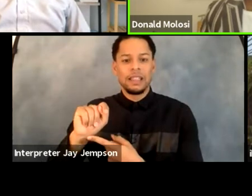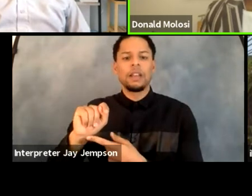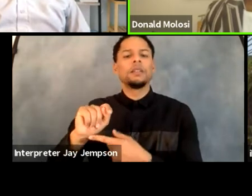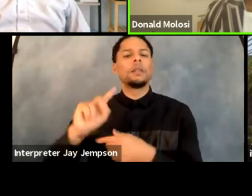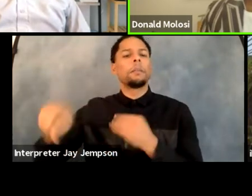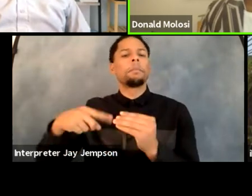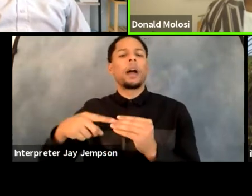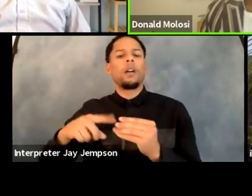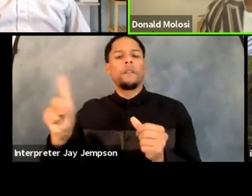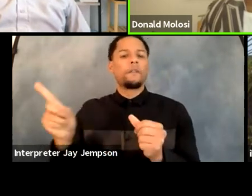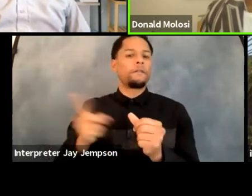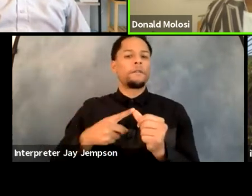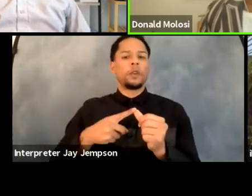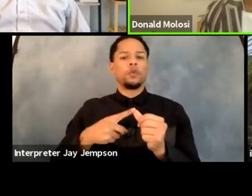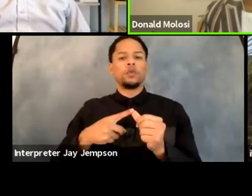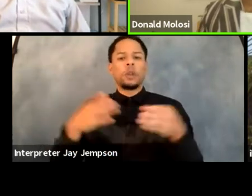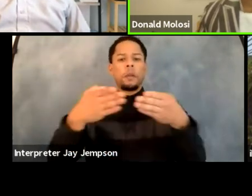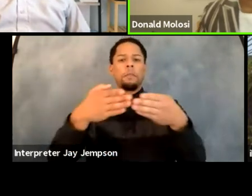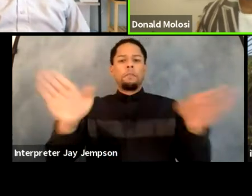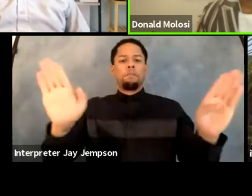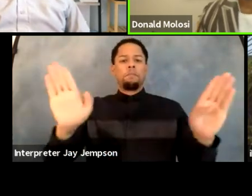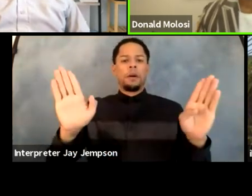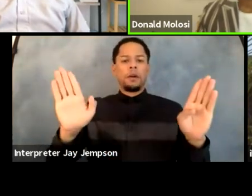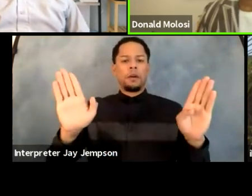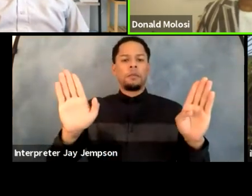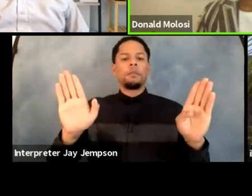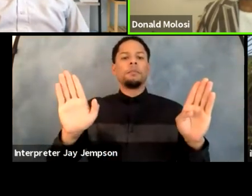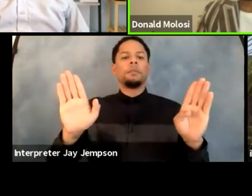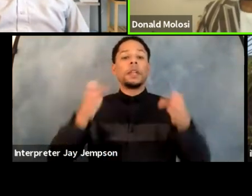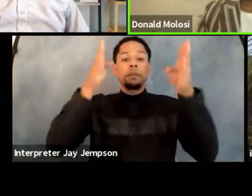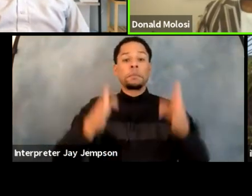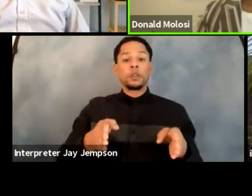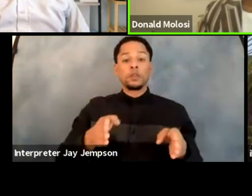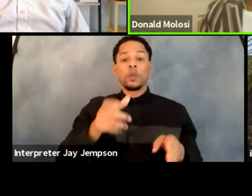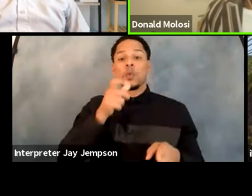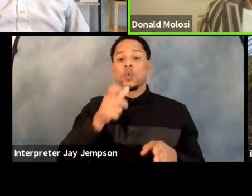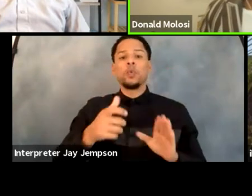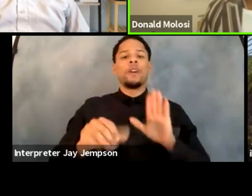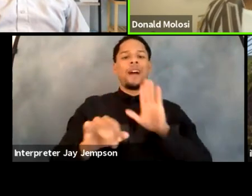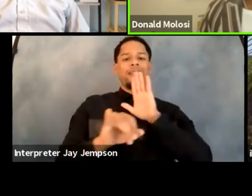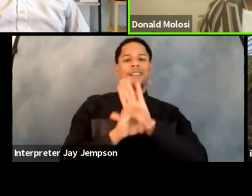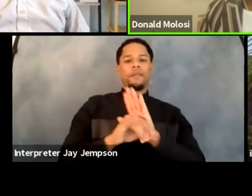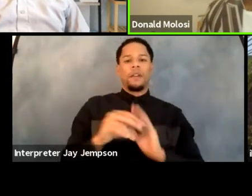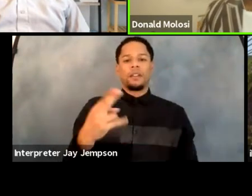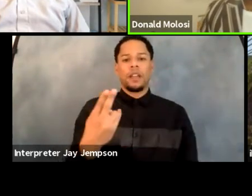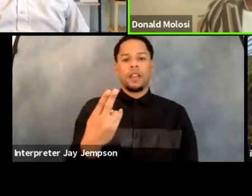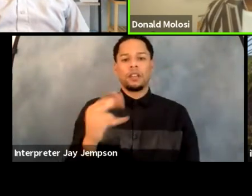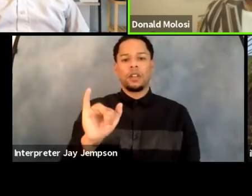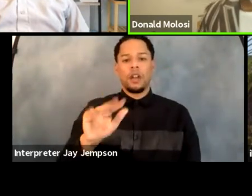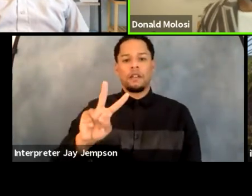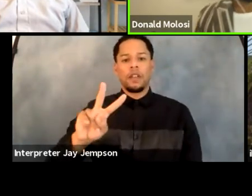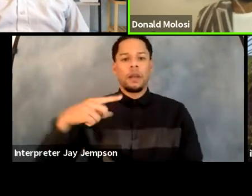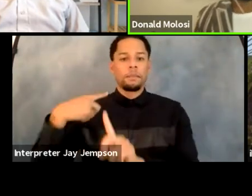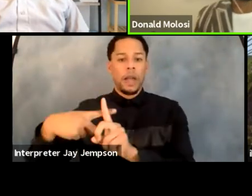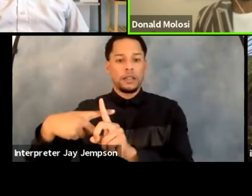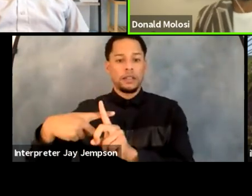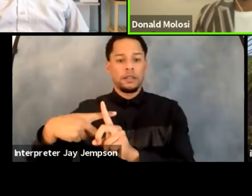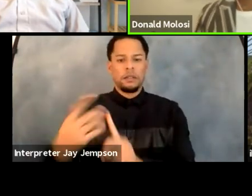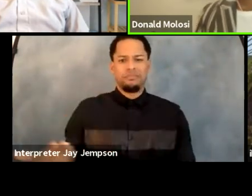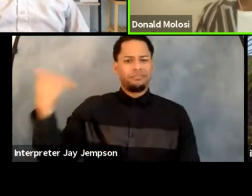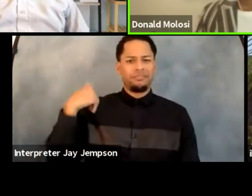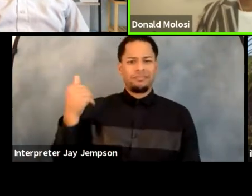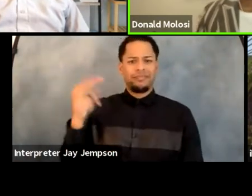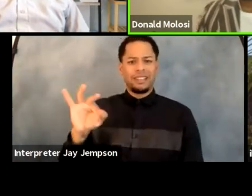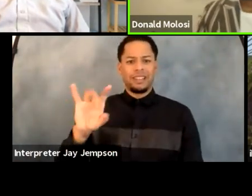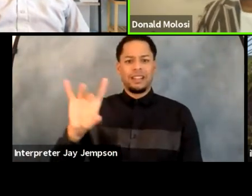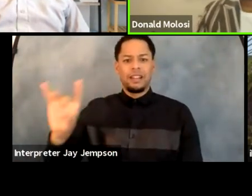figure in Africa to declare that he was HIV positive in 1988. So he was Ugandan, I'm not Ugandan. I